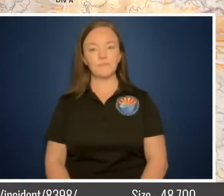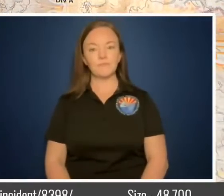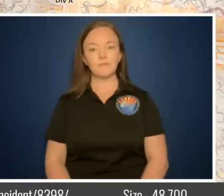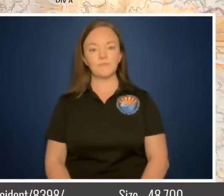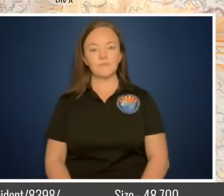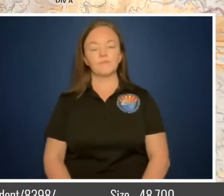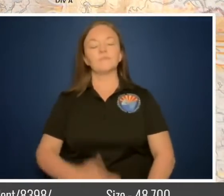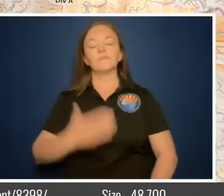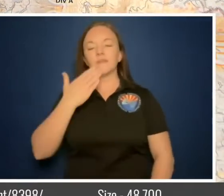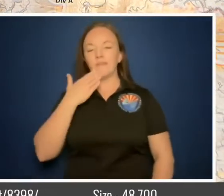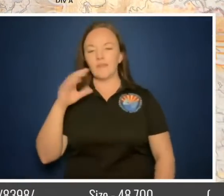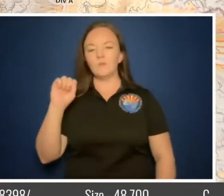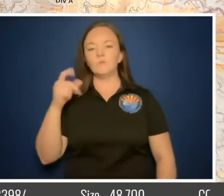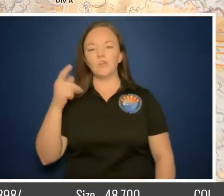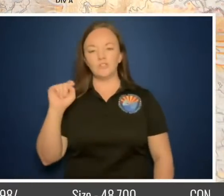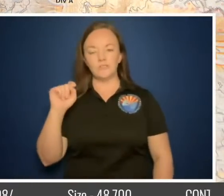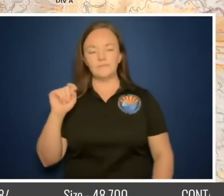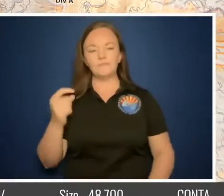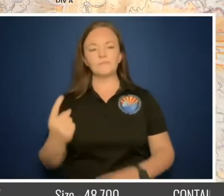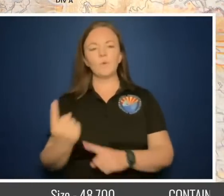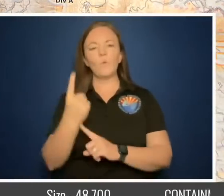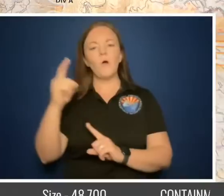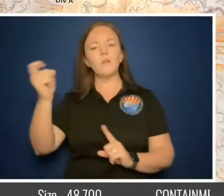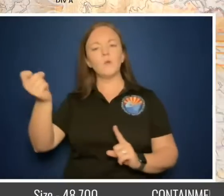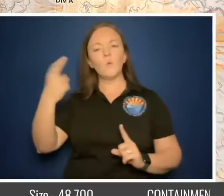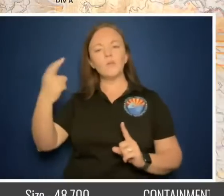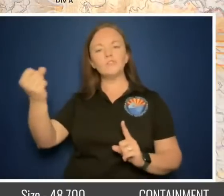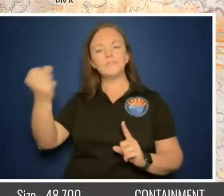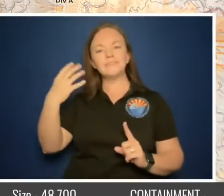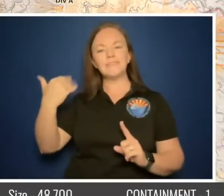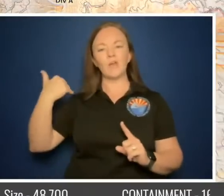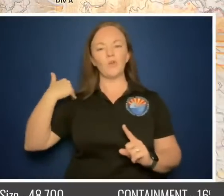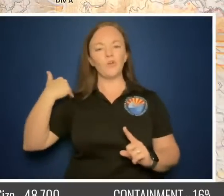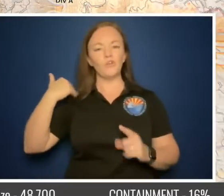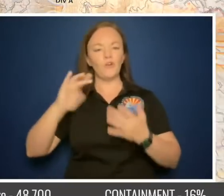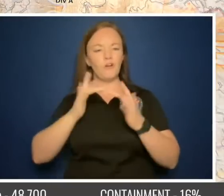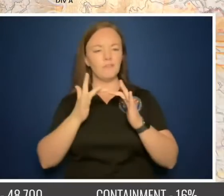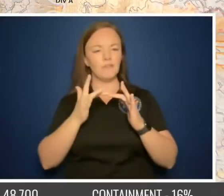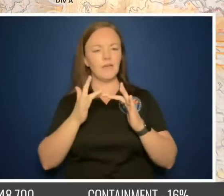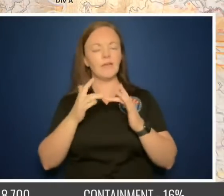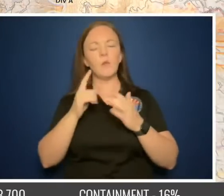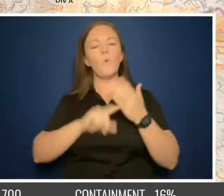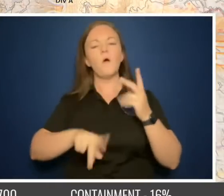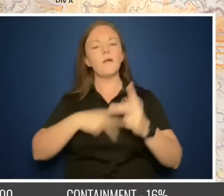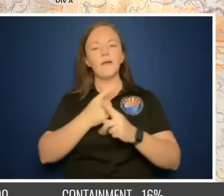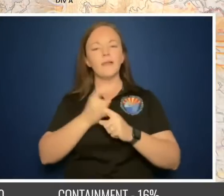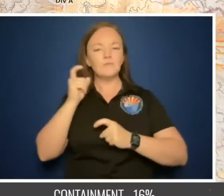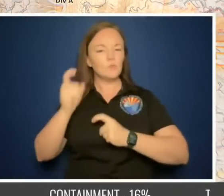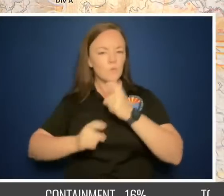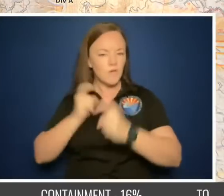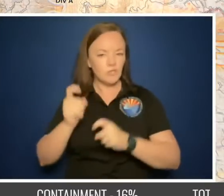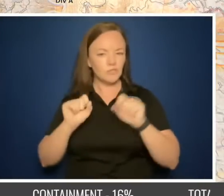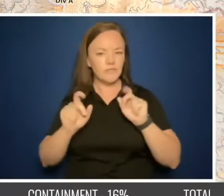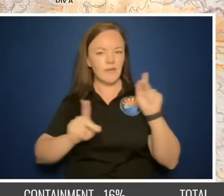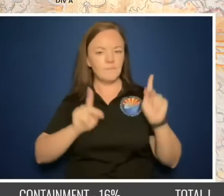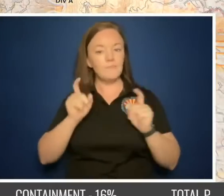Great, thank you, Sergeant. One of the questions that was submitted earlier online was, what kind of donations can folks give to first